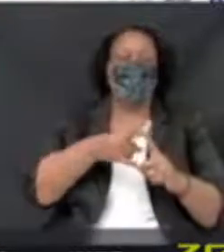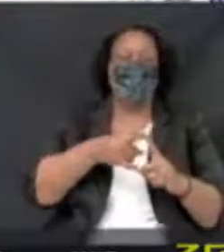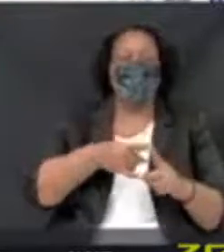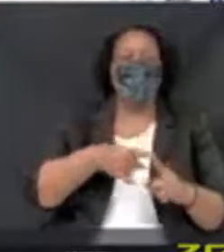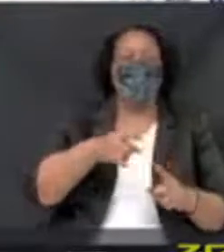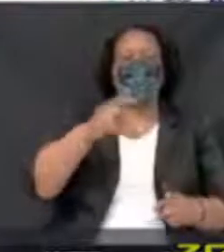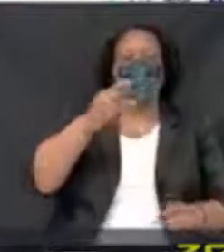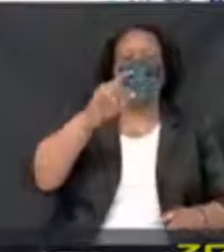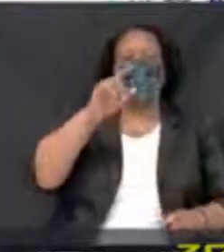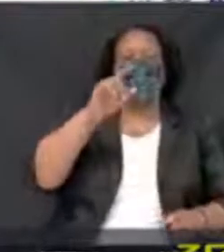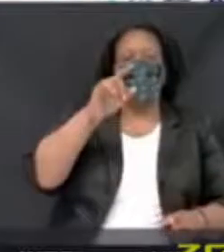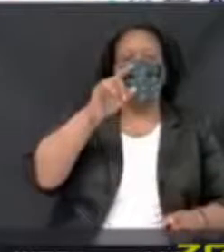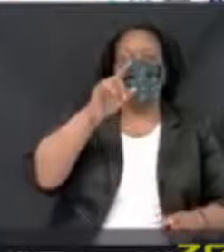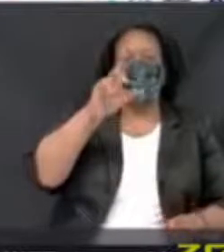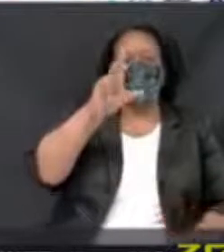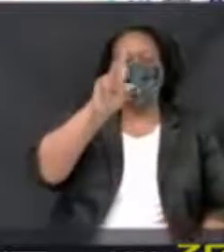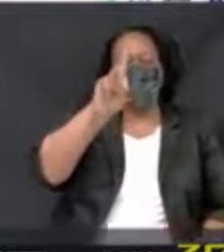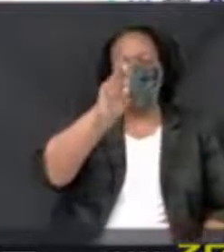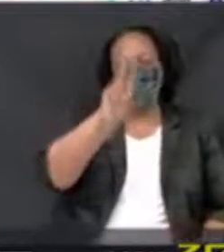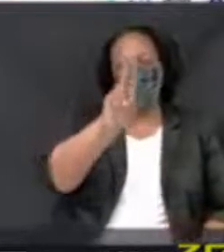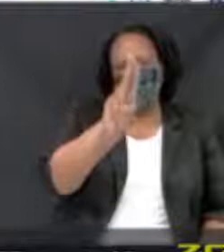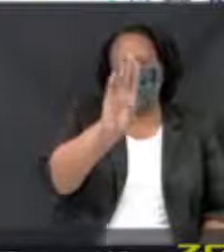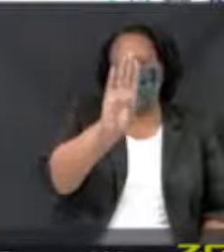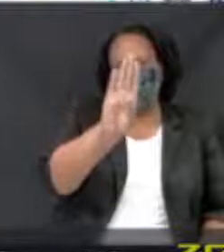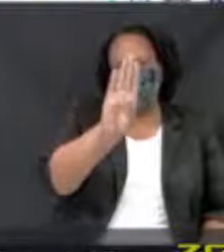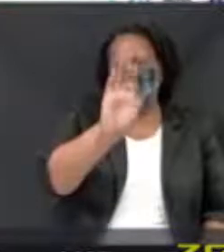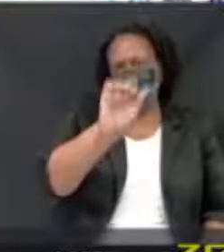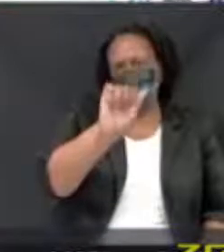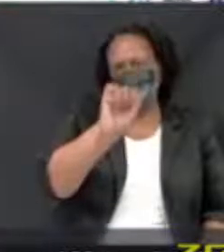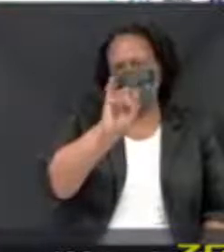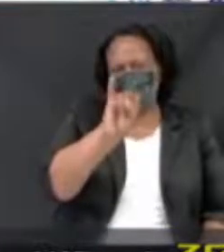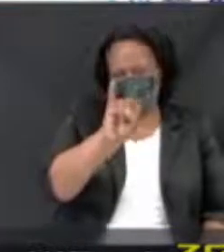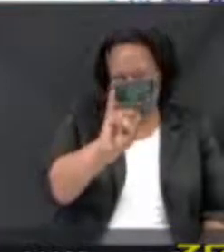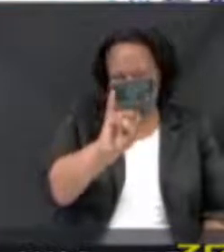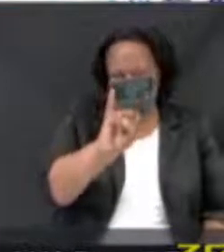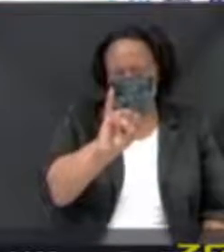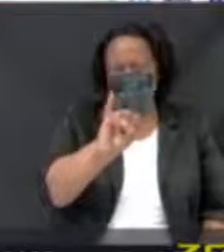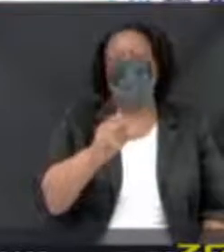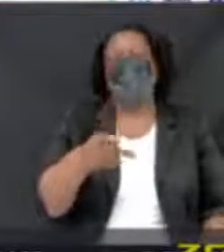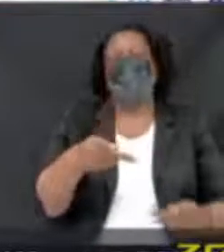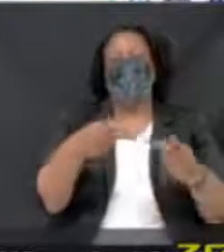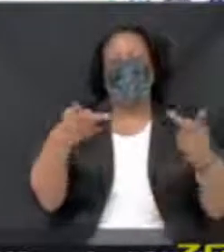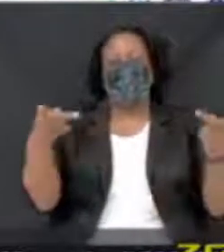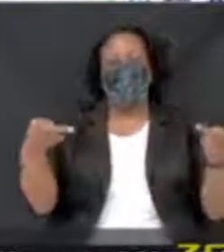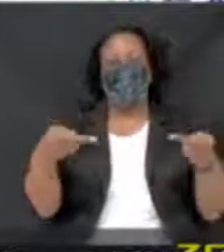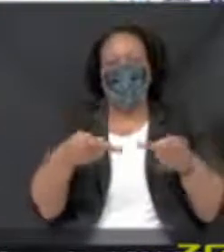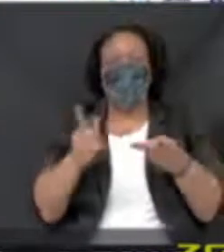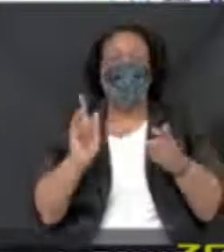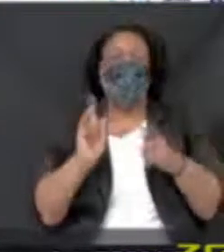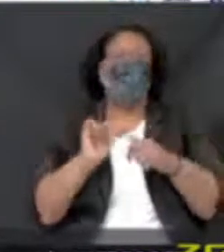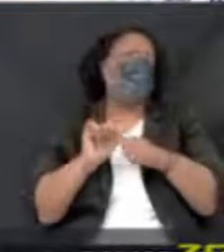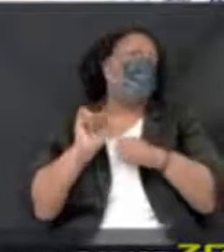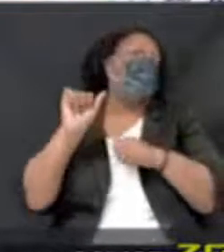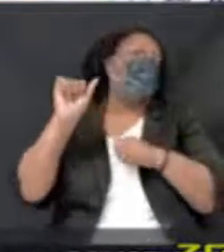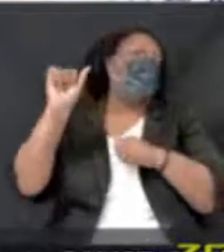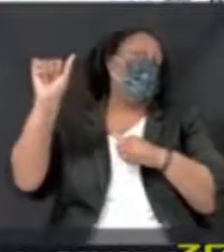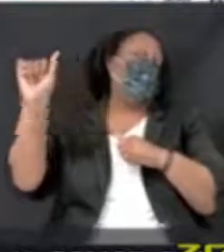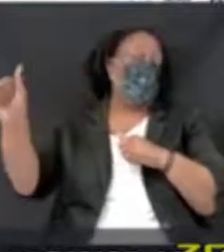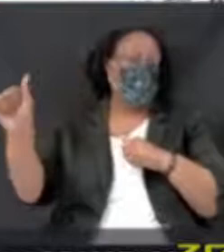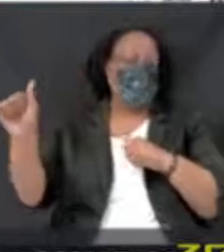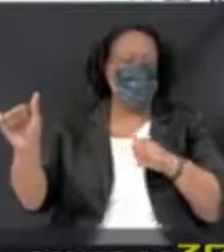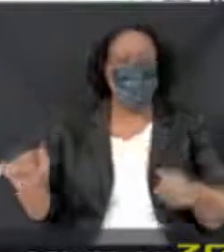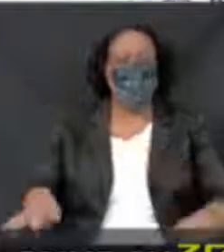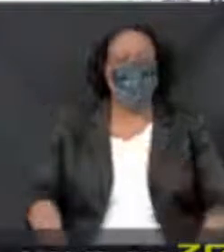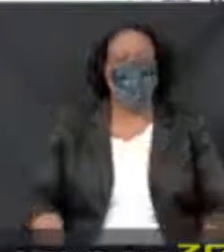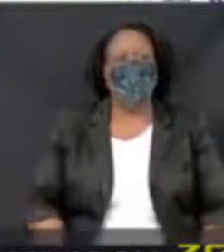That event is the largest event to take place since the